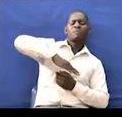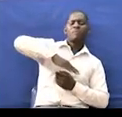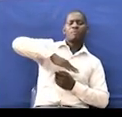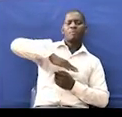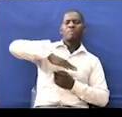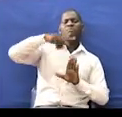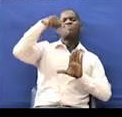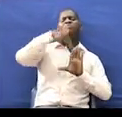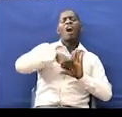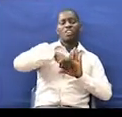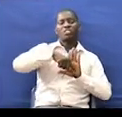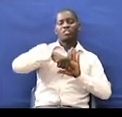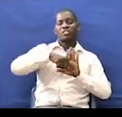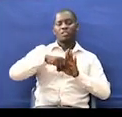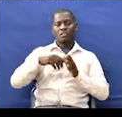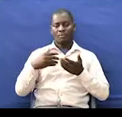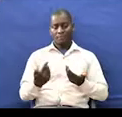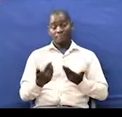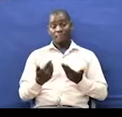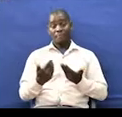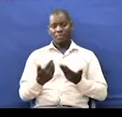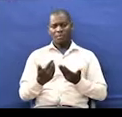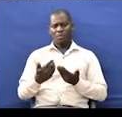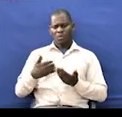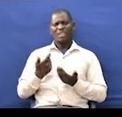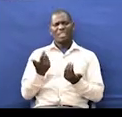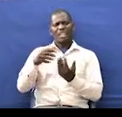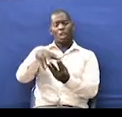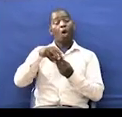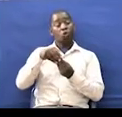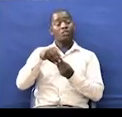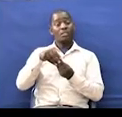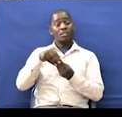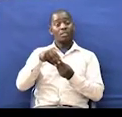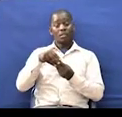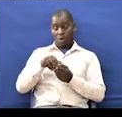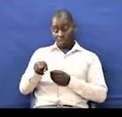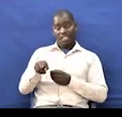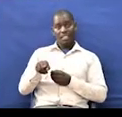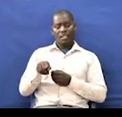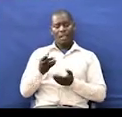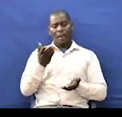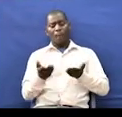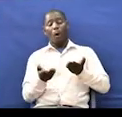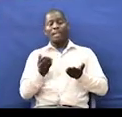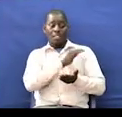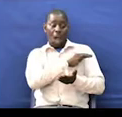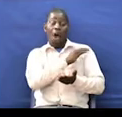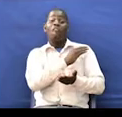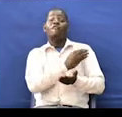So from this, what we can conclude? We can conclude that the moment of force is